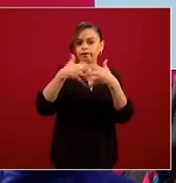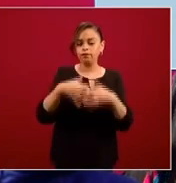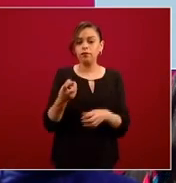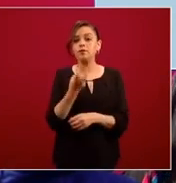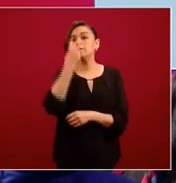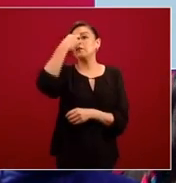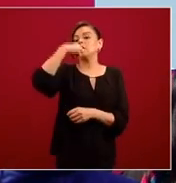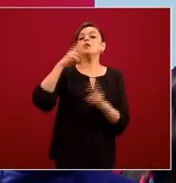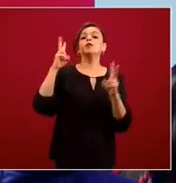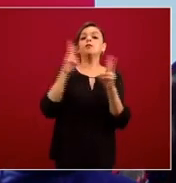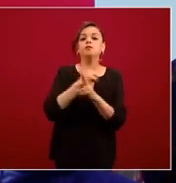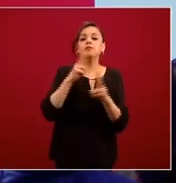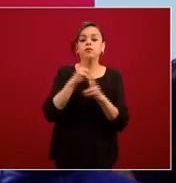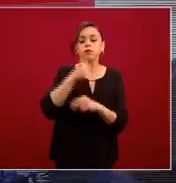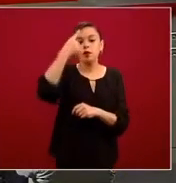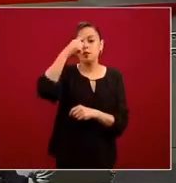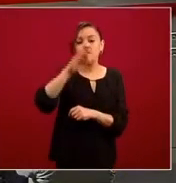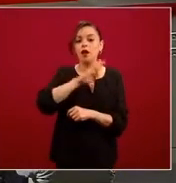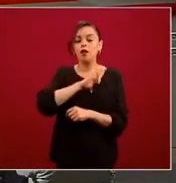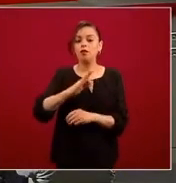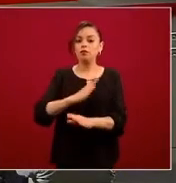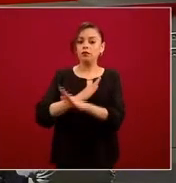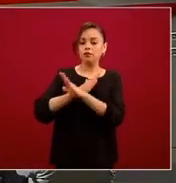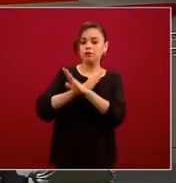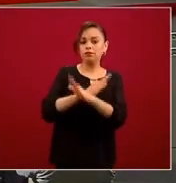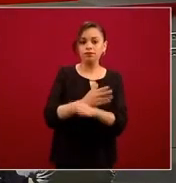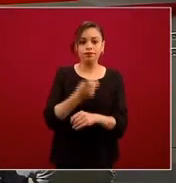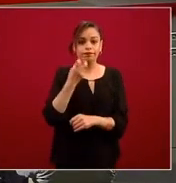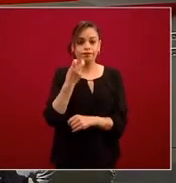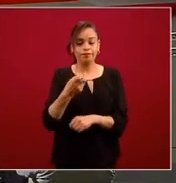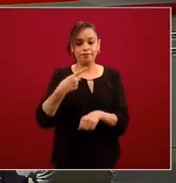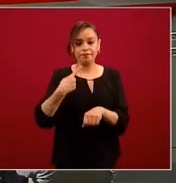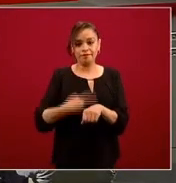building and developing ventilators